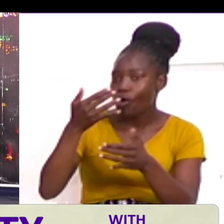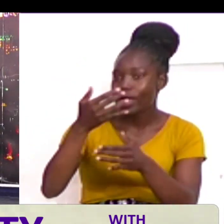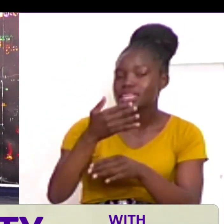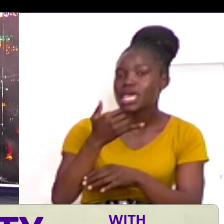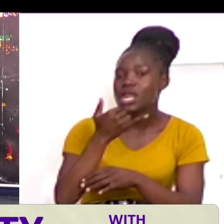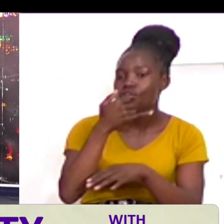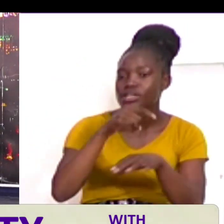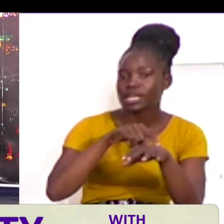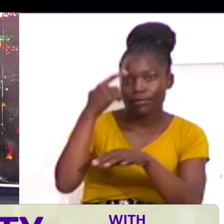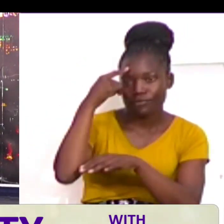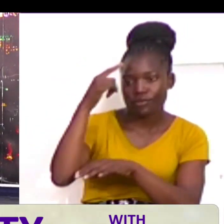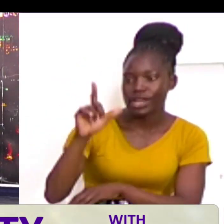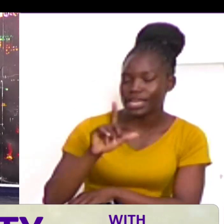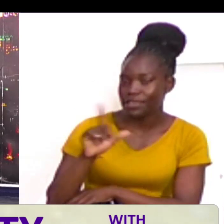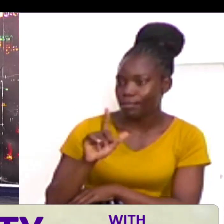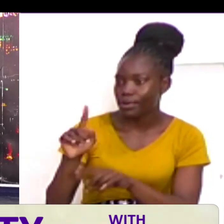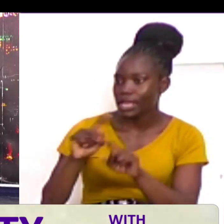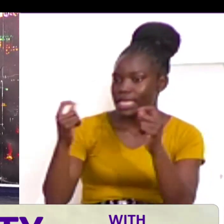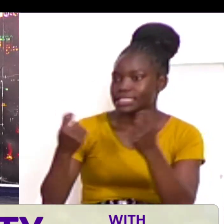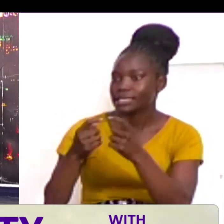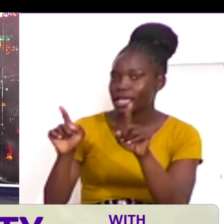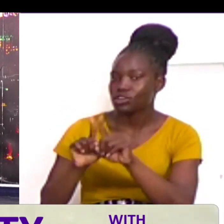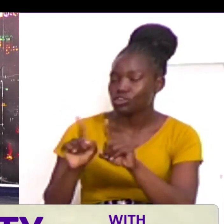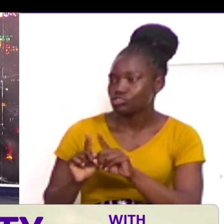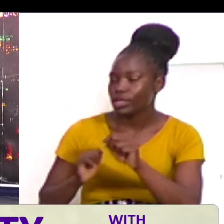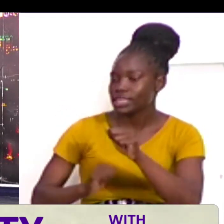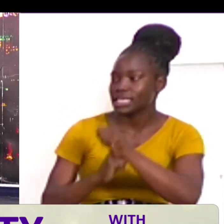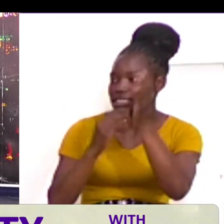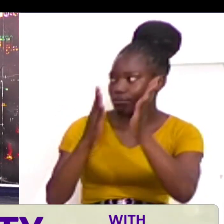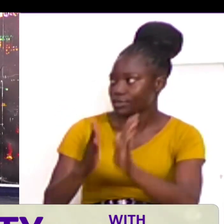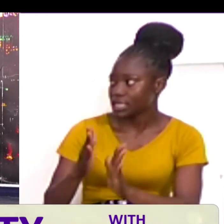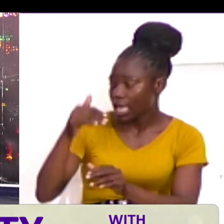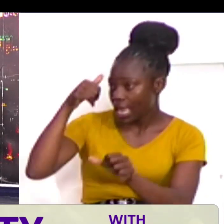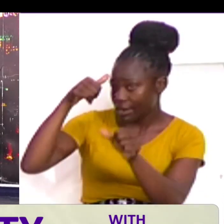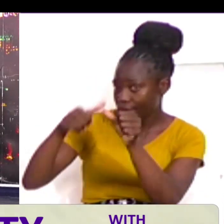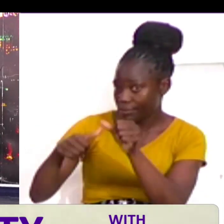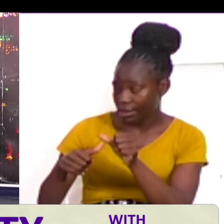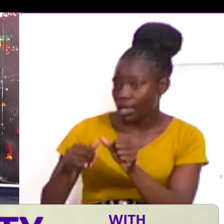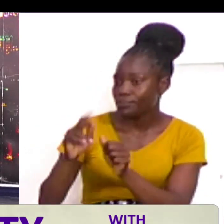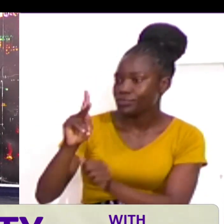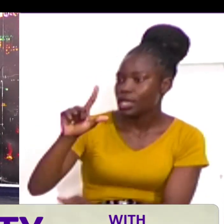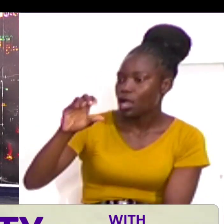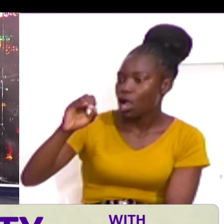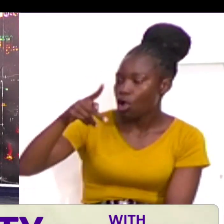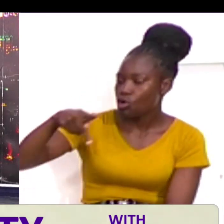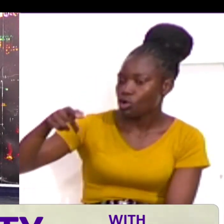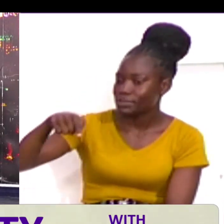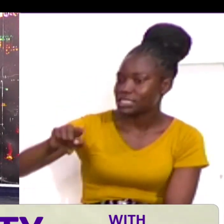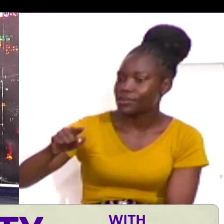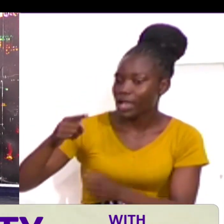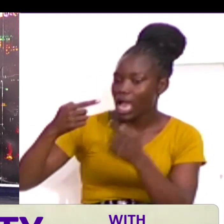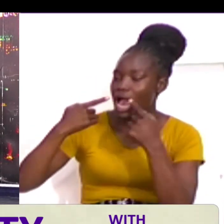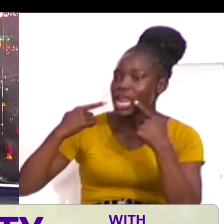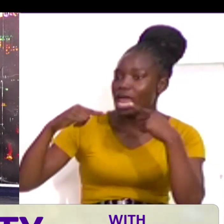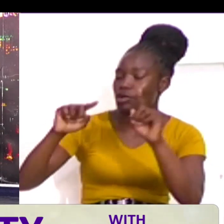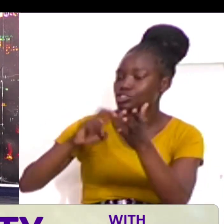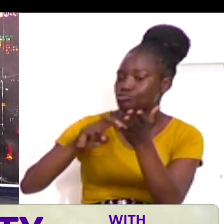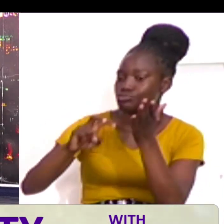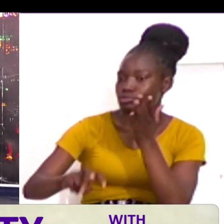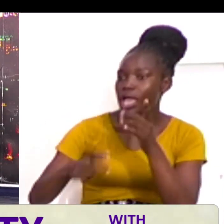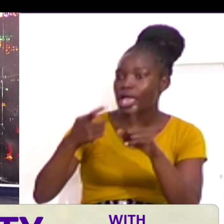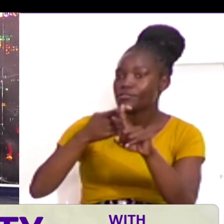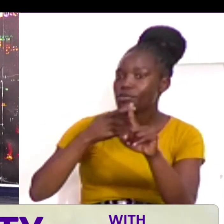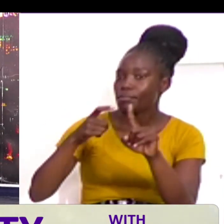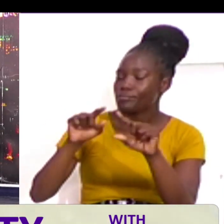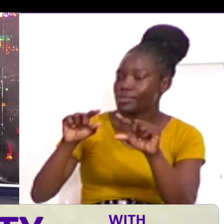for Liverpool team and and the fans generally? Remember, as much as Jurgen Kloop has announced his departure to the